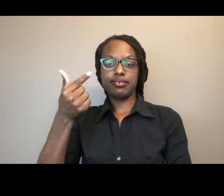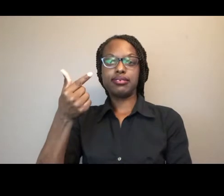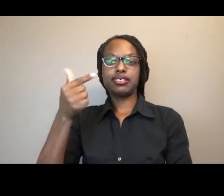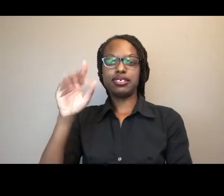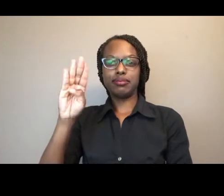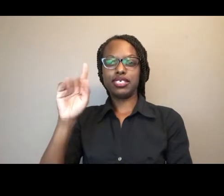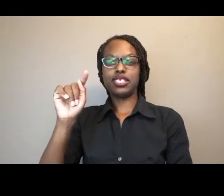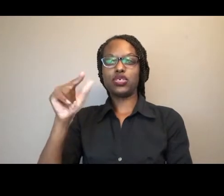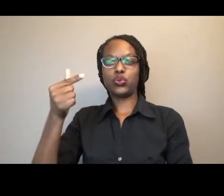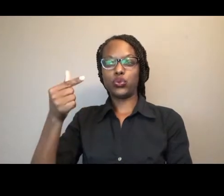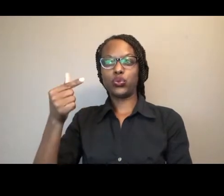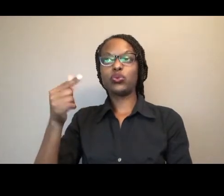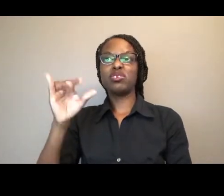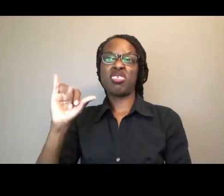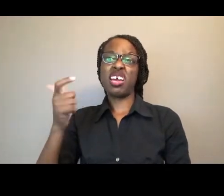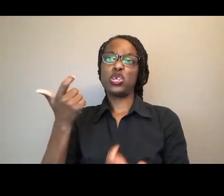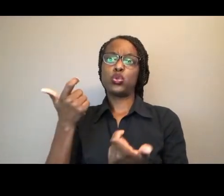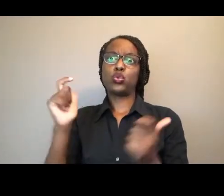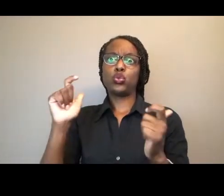72.